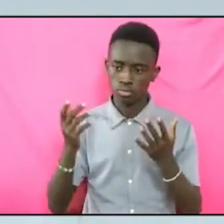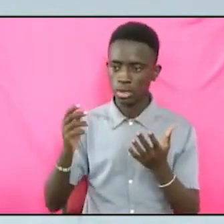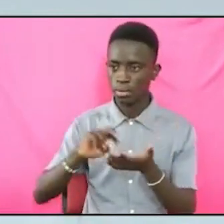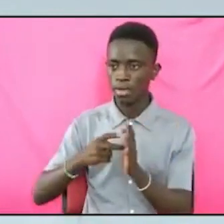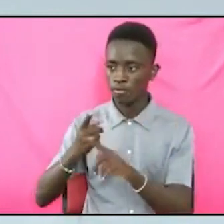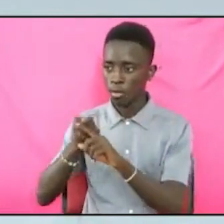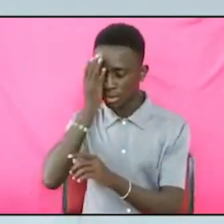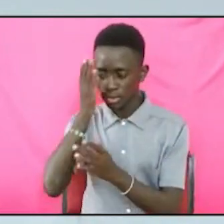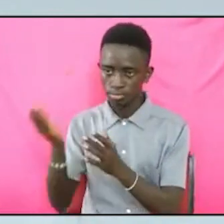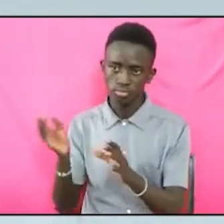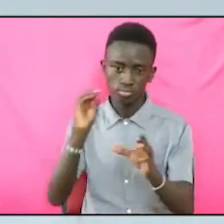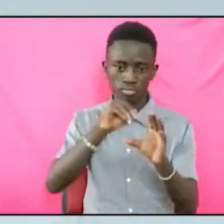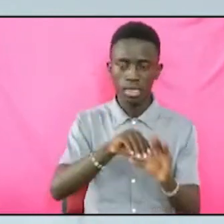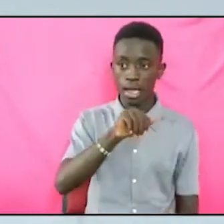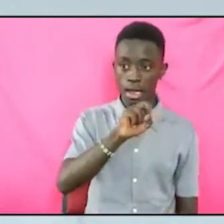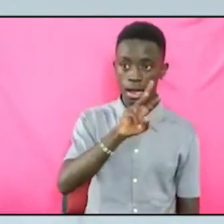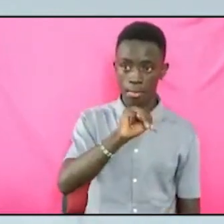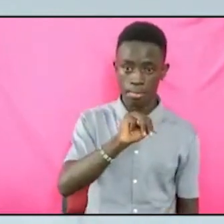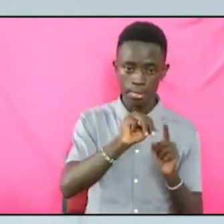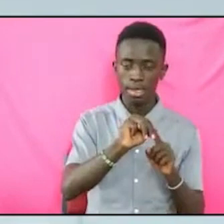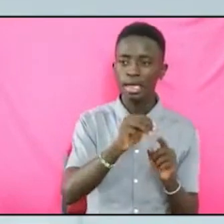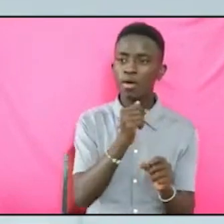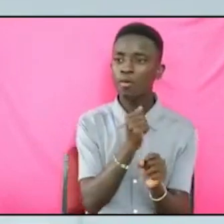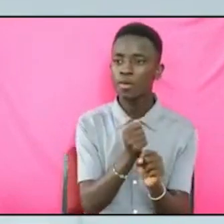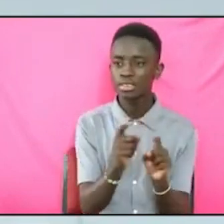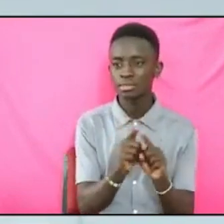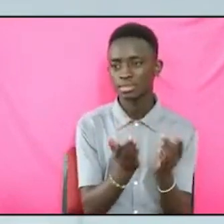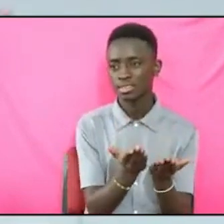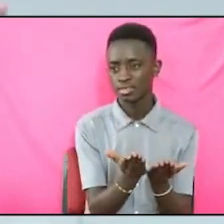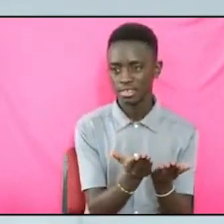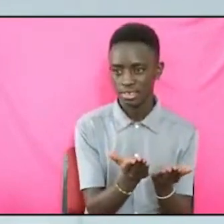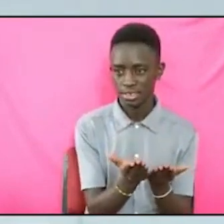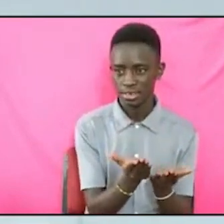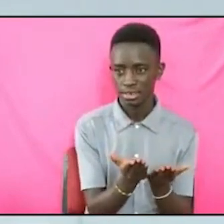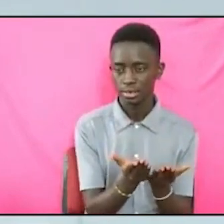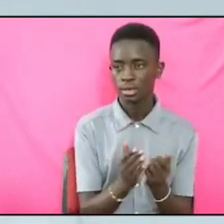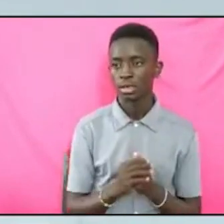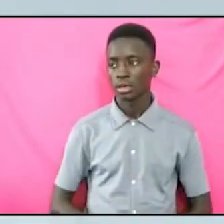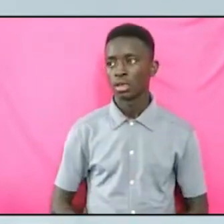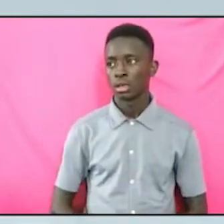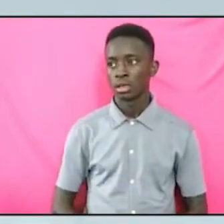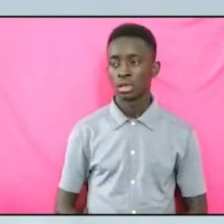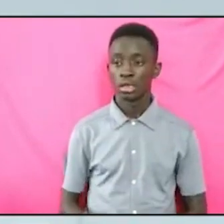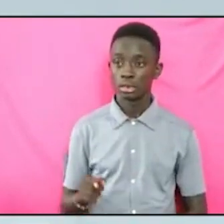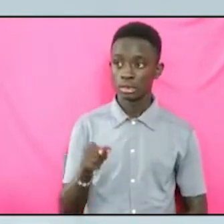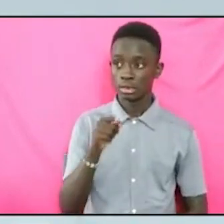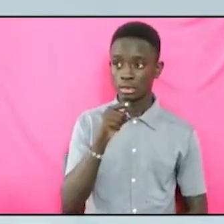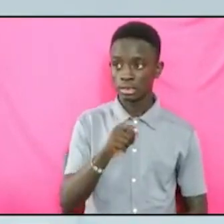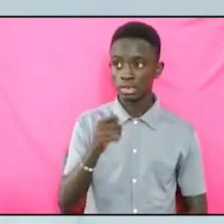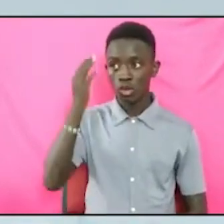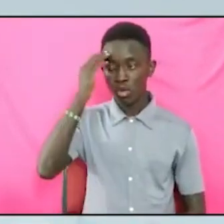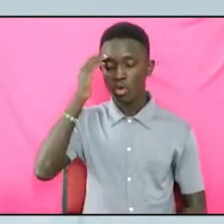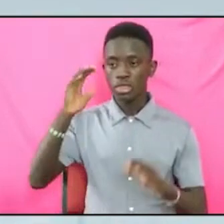wife. And we are also told that of her lowly status. In fact, the word that is